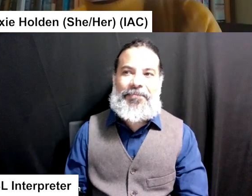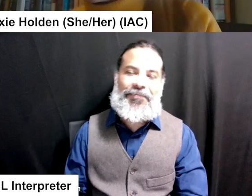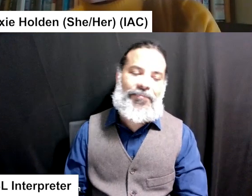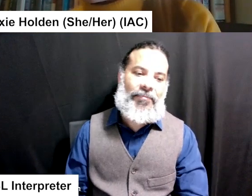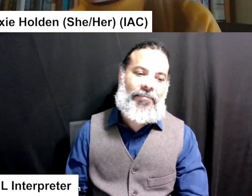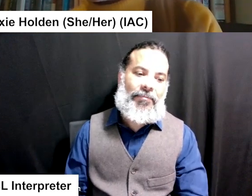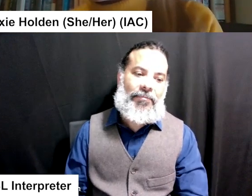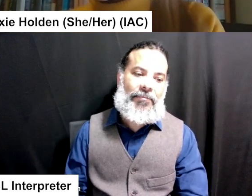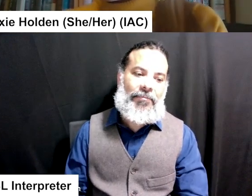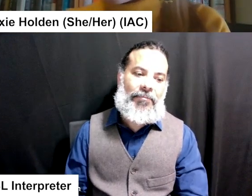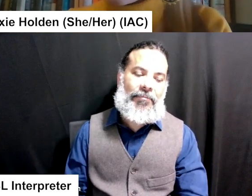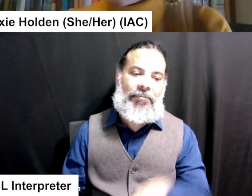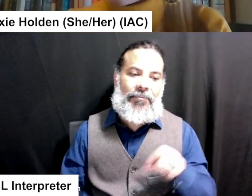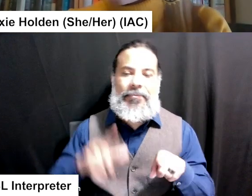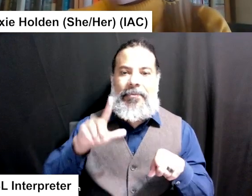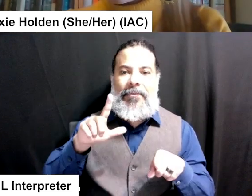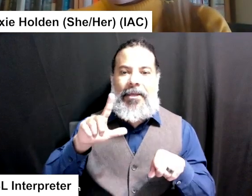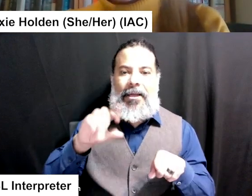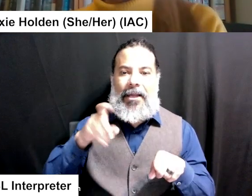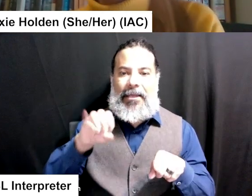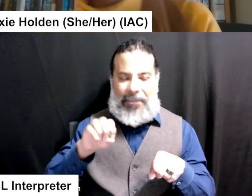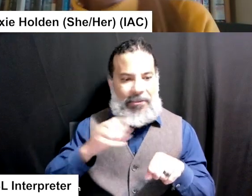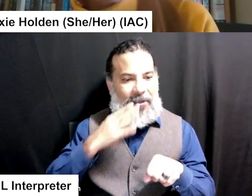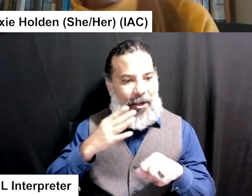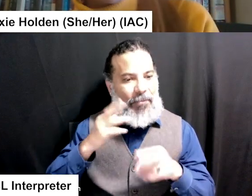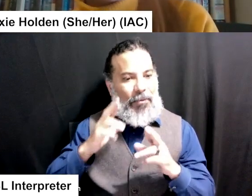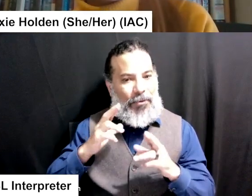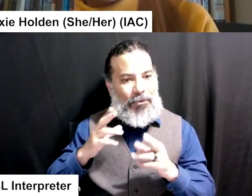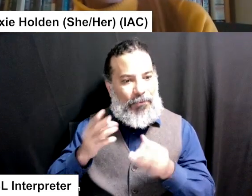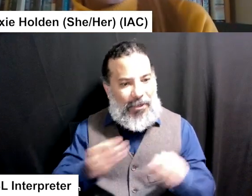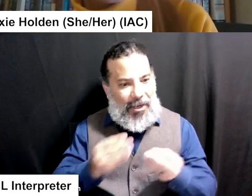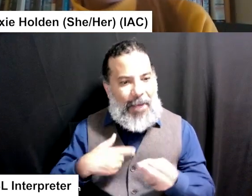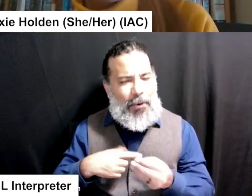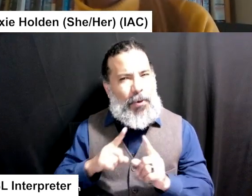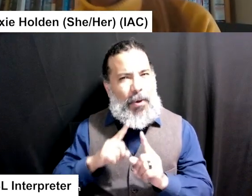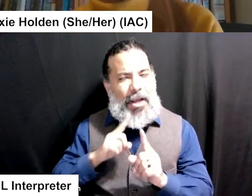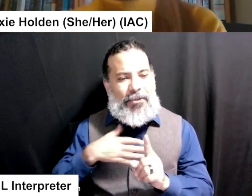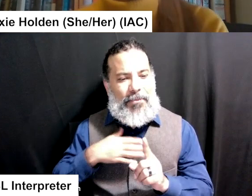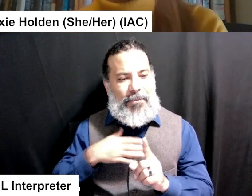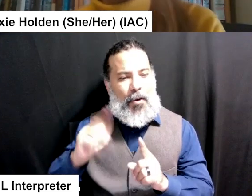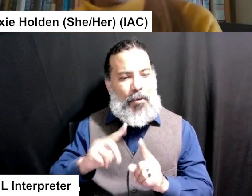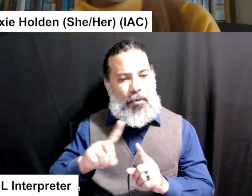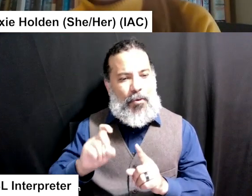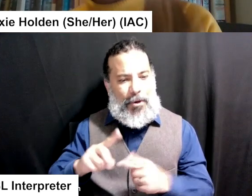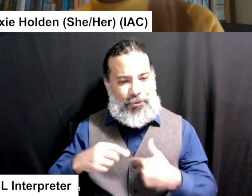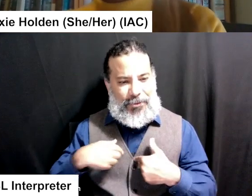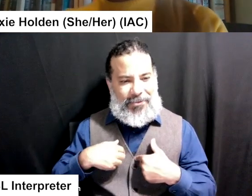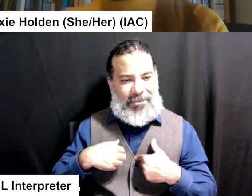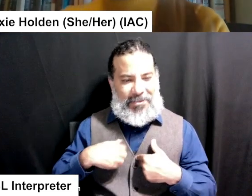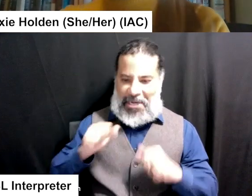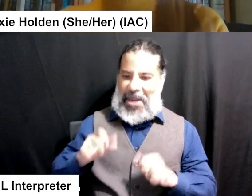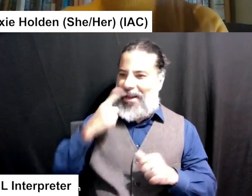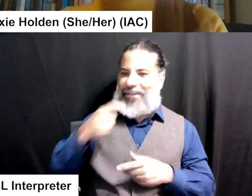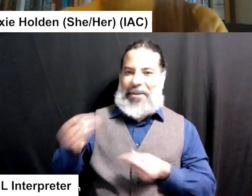Excellent. And because I am helping to facilitate this, I'm also going to answer my own question because I get to do that as